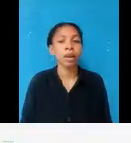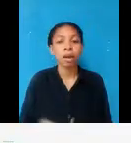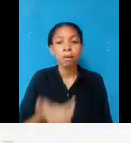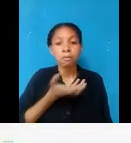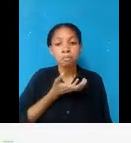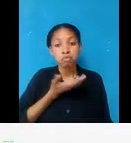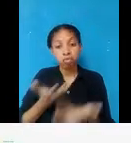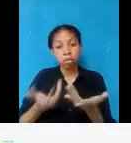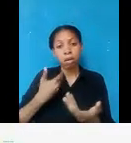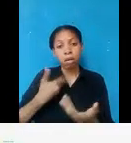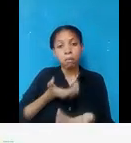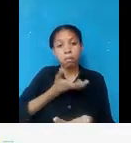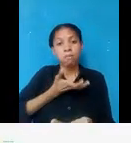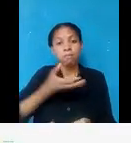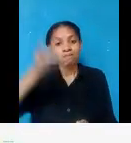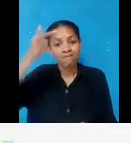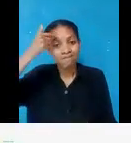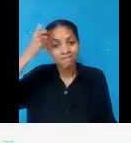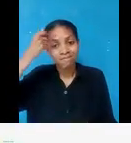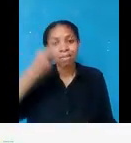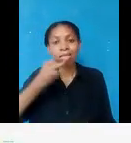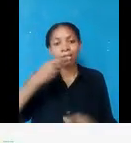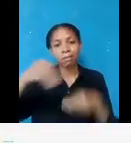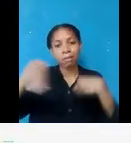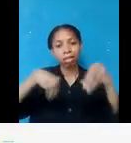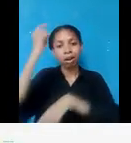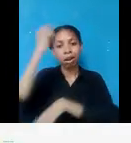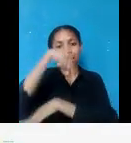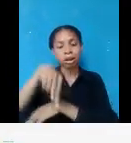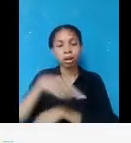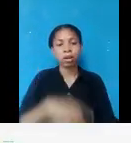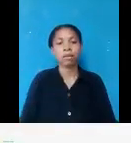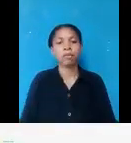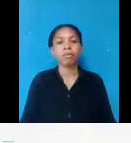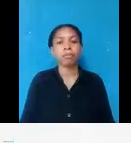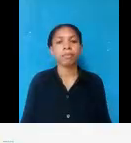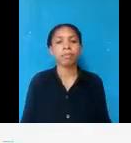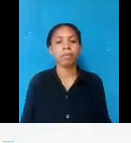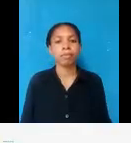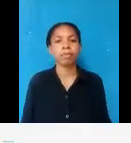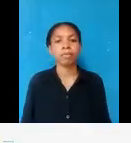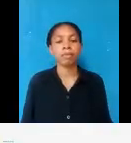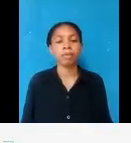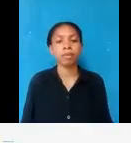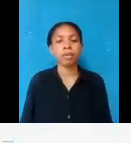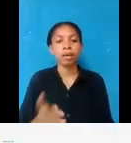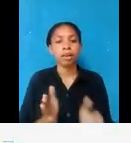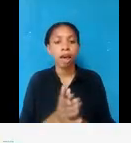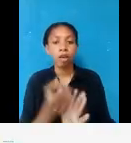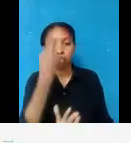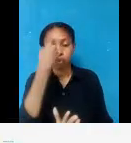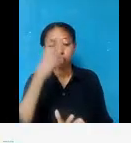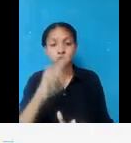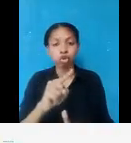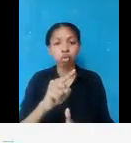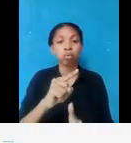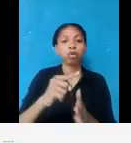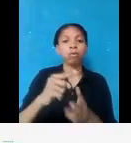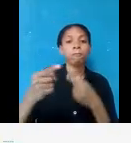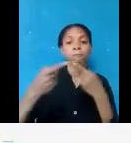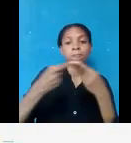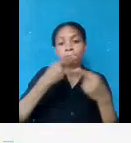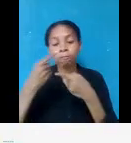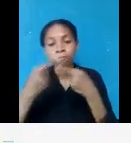team. We are also excited to announce our next international lecture series session taking place next month